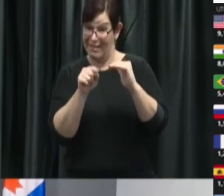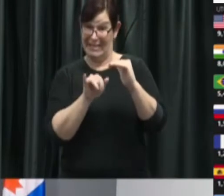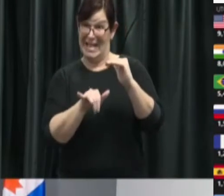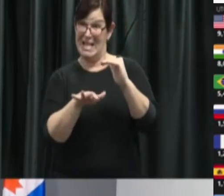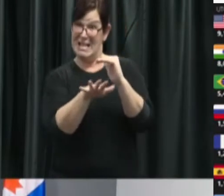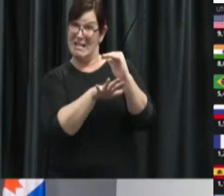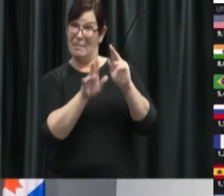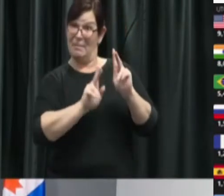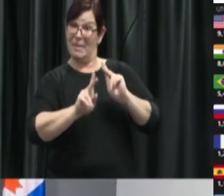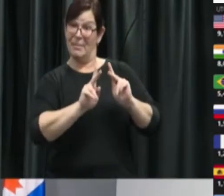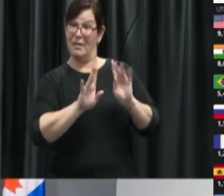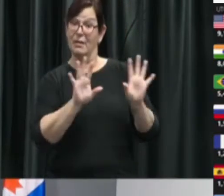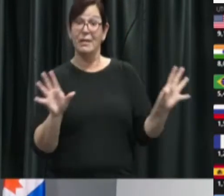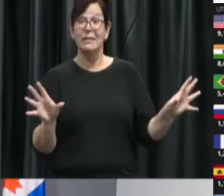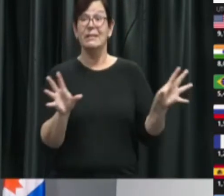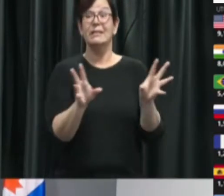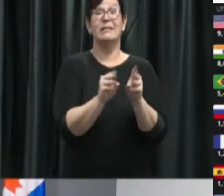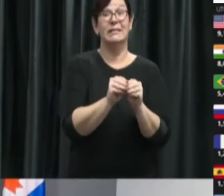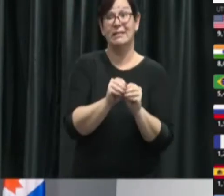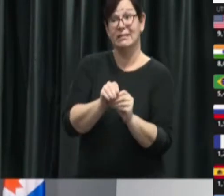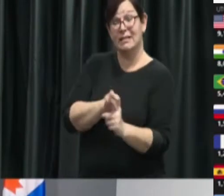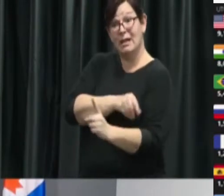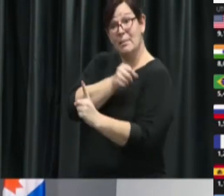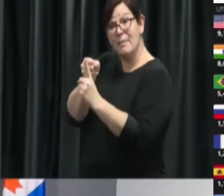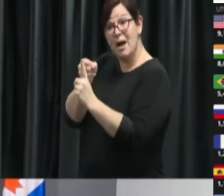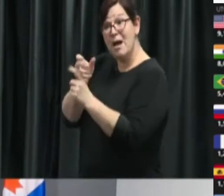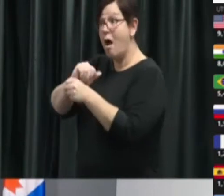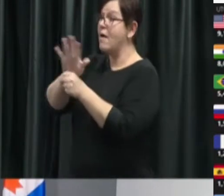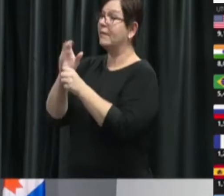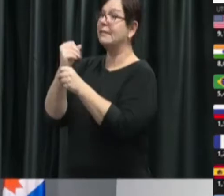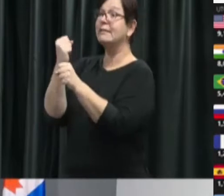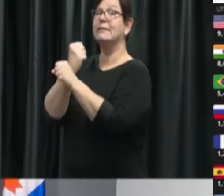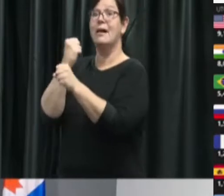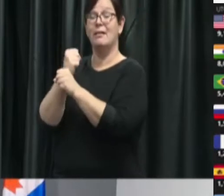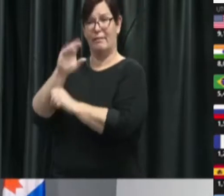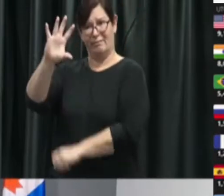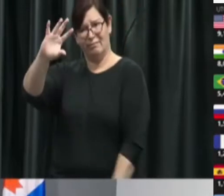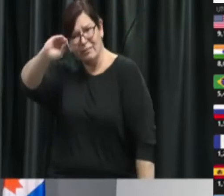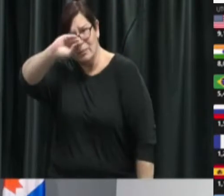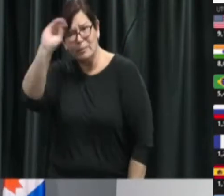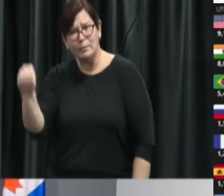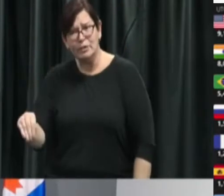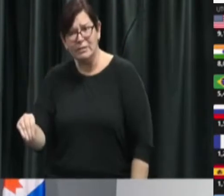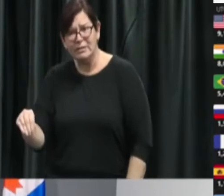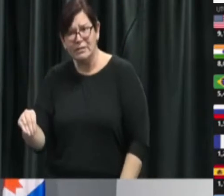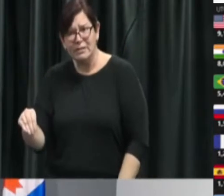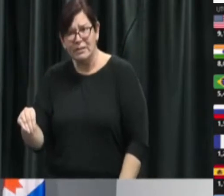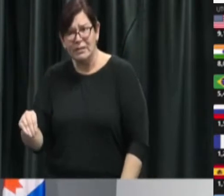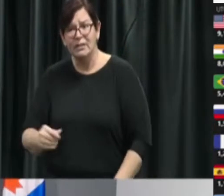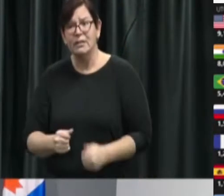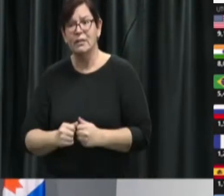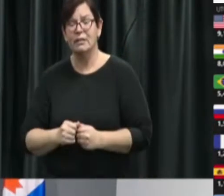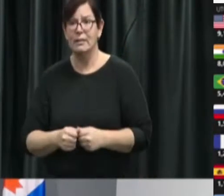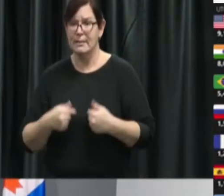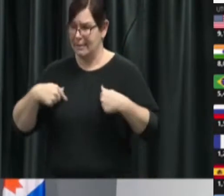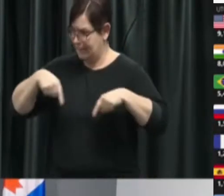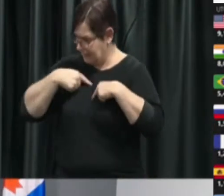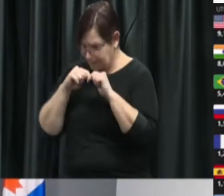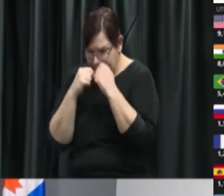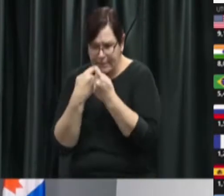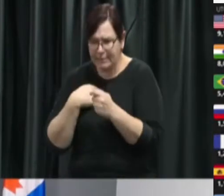cases. Based on data, my team determined that over the course of the pandemic so far, Northwest